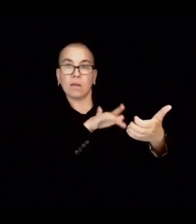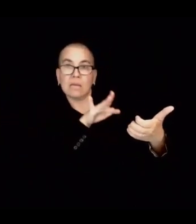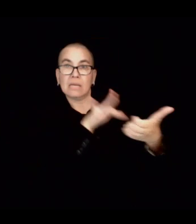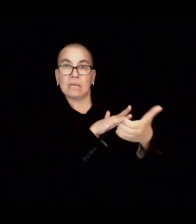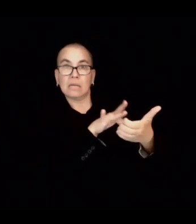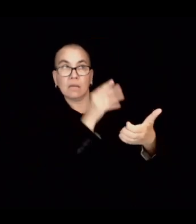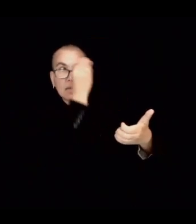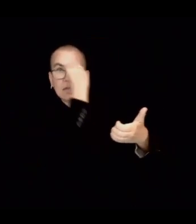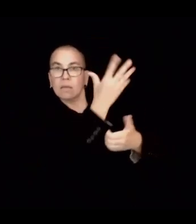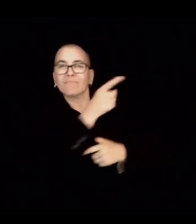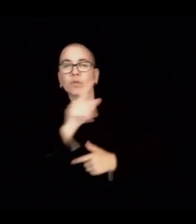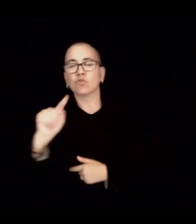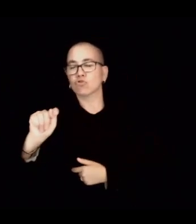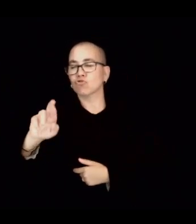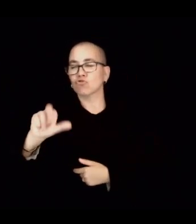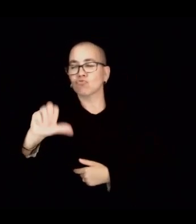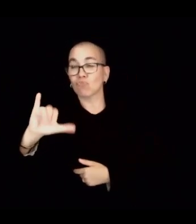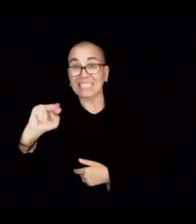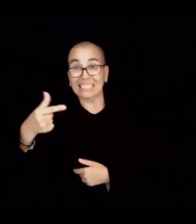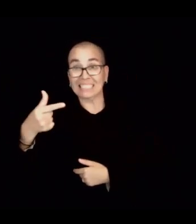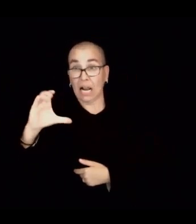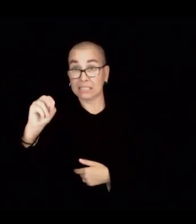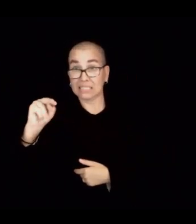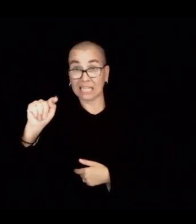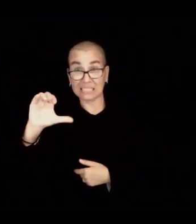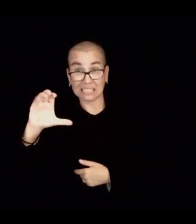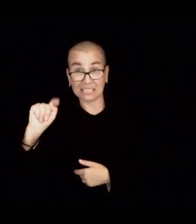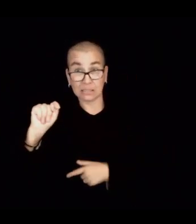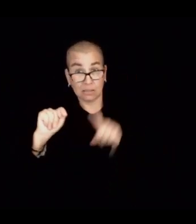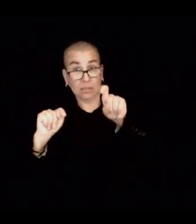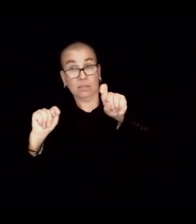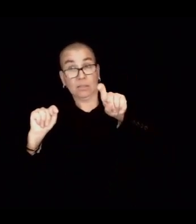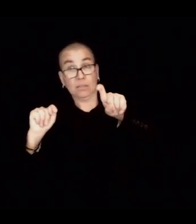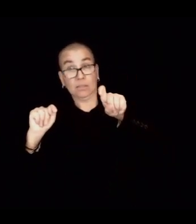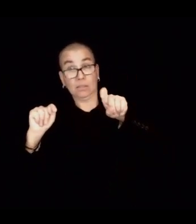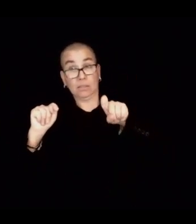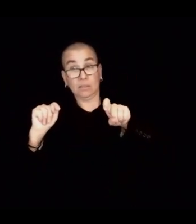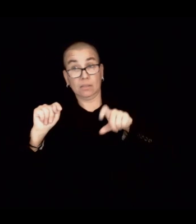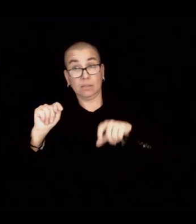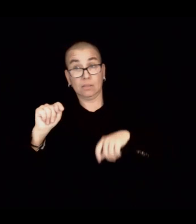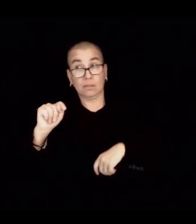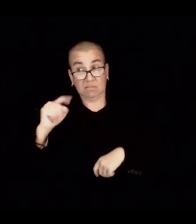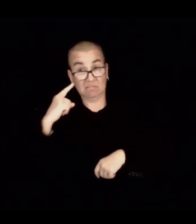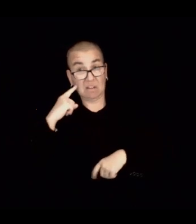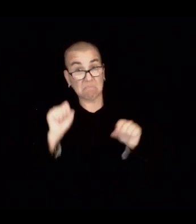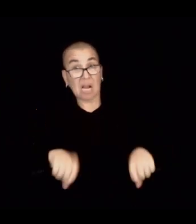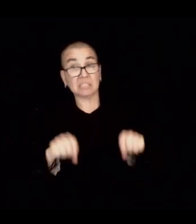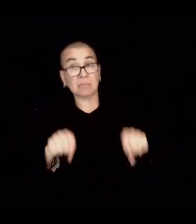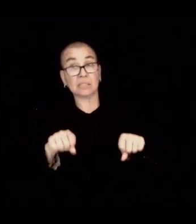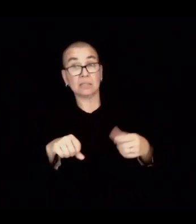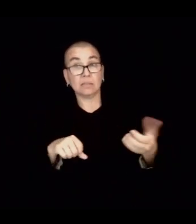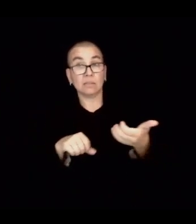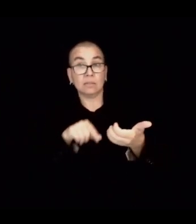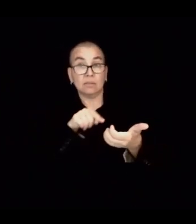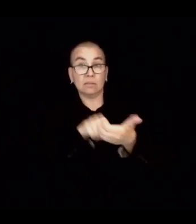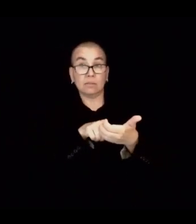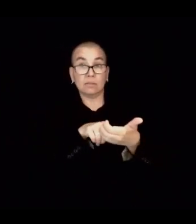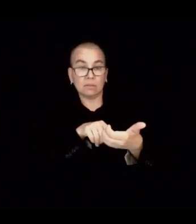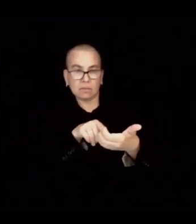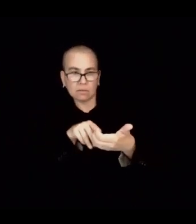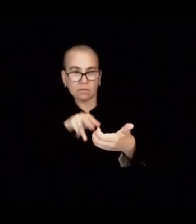phone devices to kind of track people's exposure risks and where they might have come from. Is that off in the future? That is not something